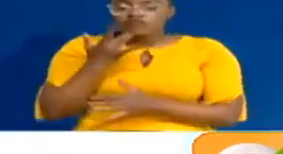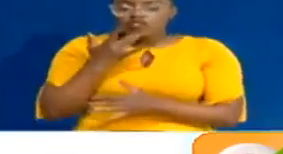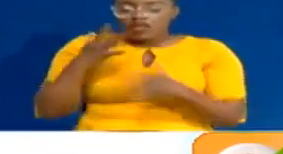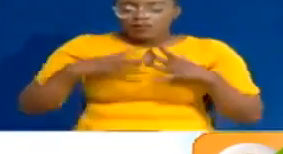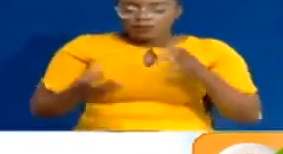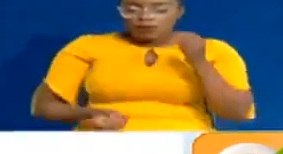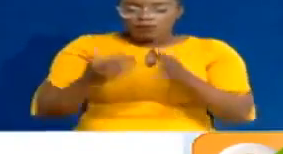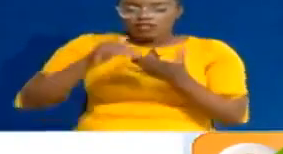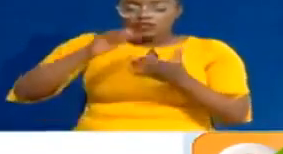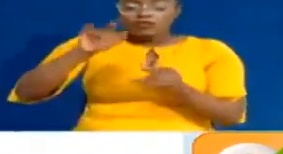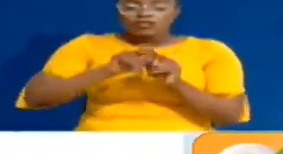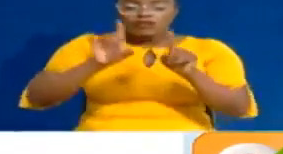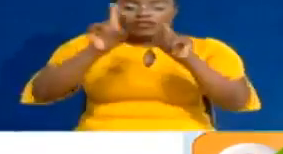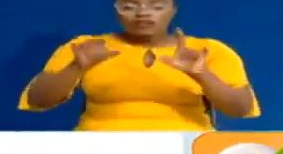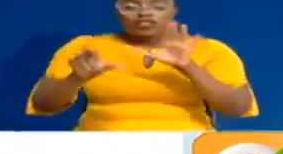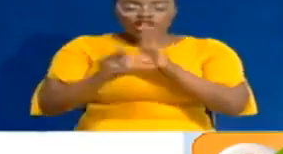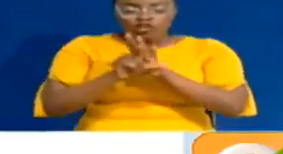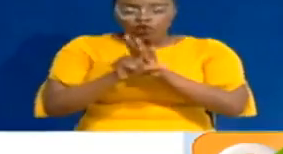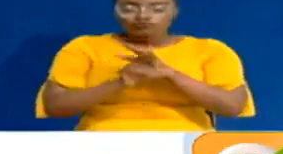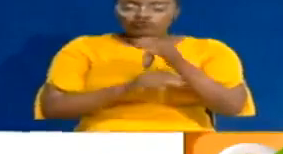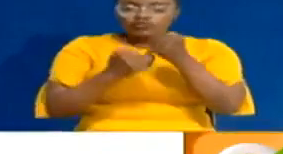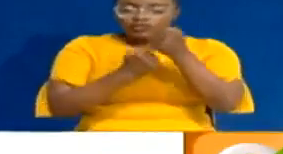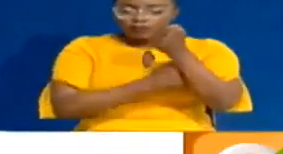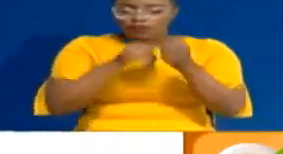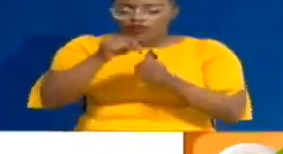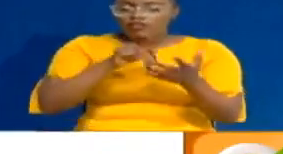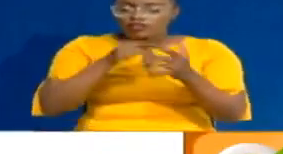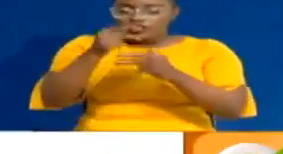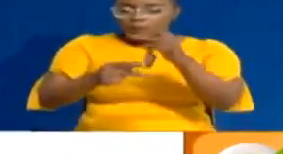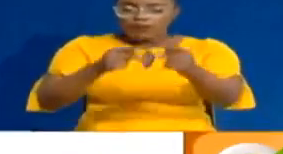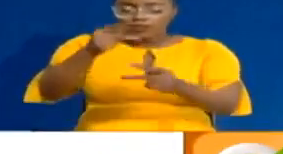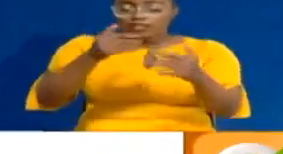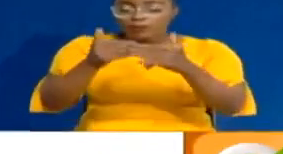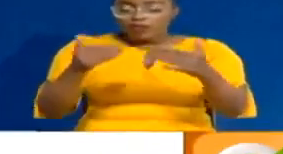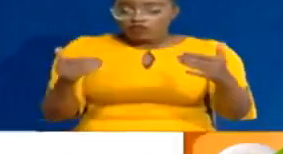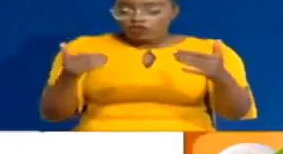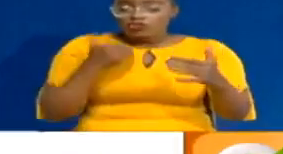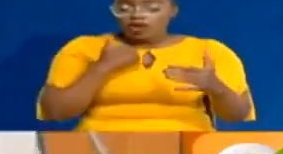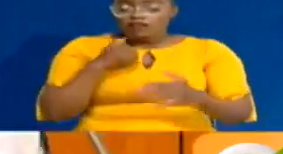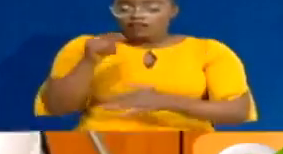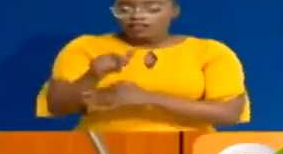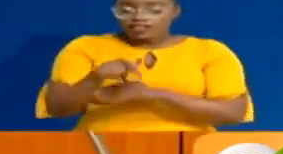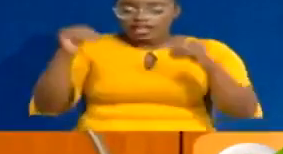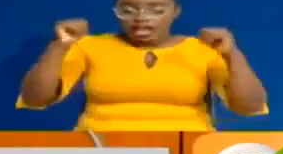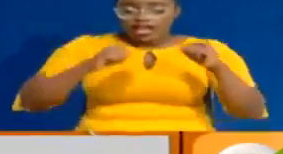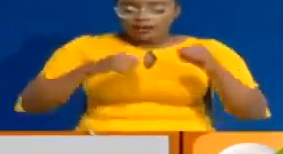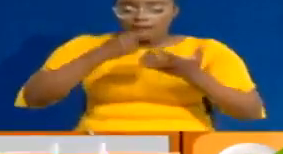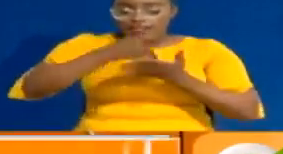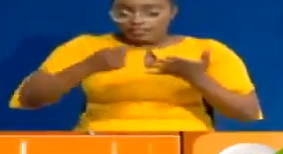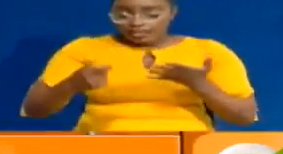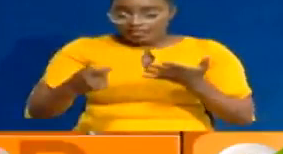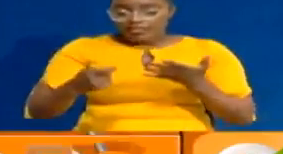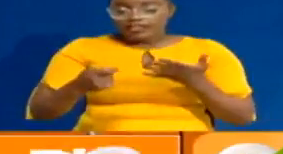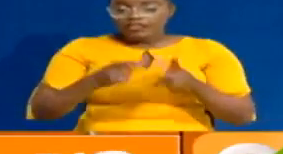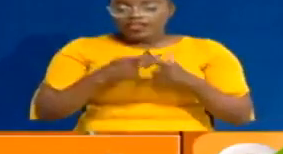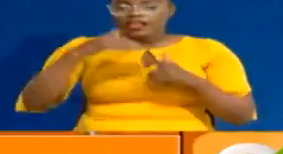more as they question the legal input in the process. Before you have this agreement